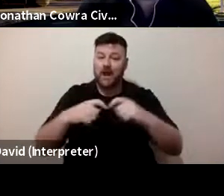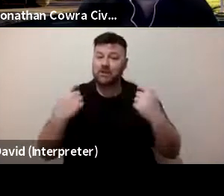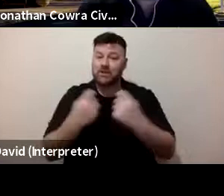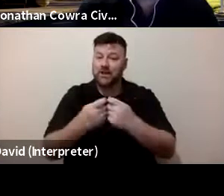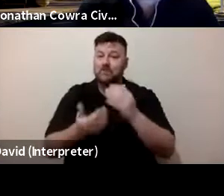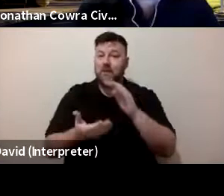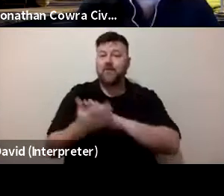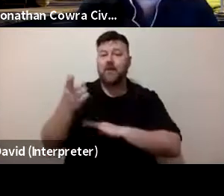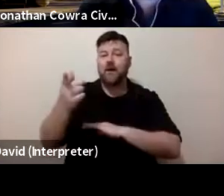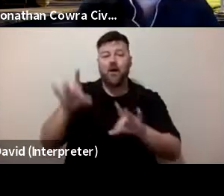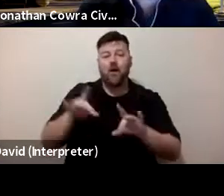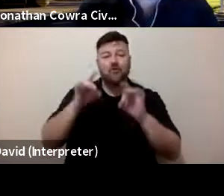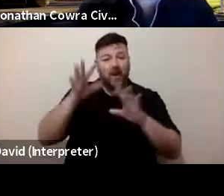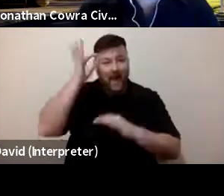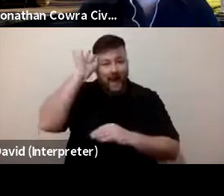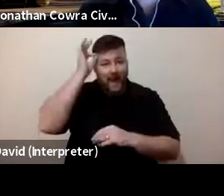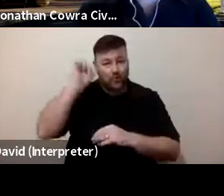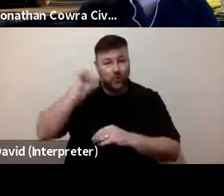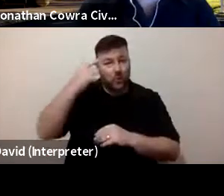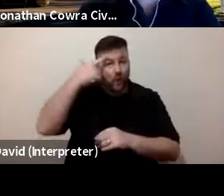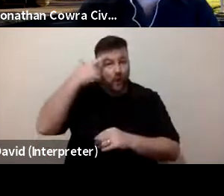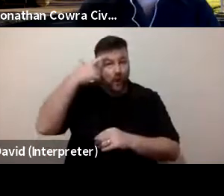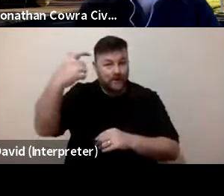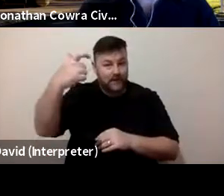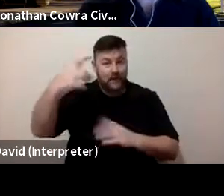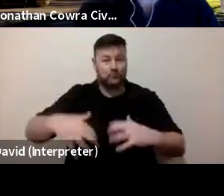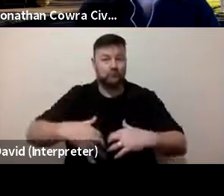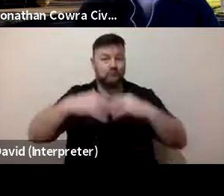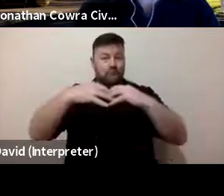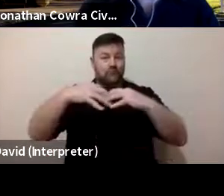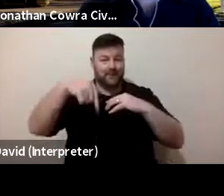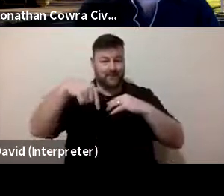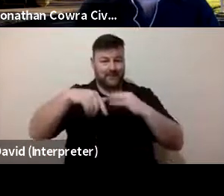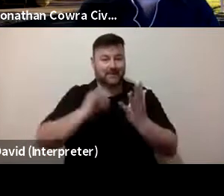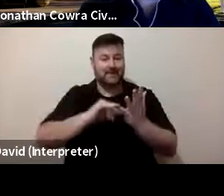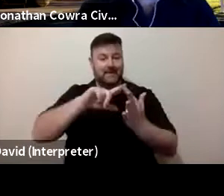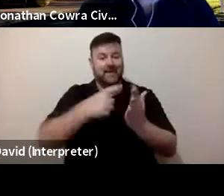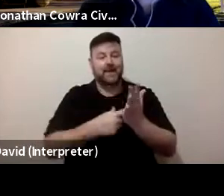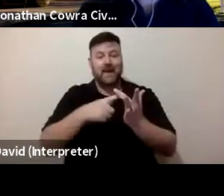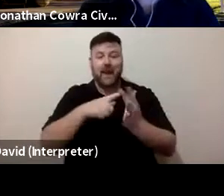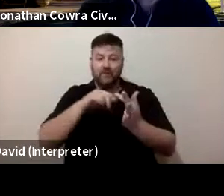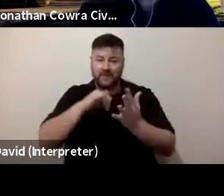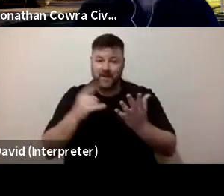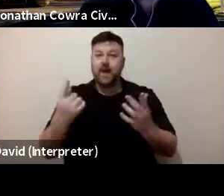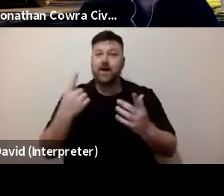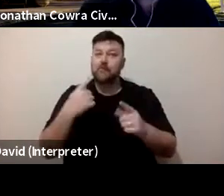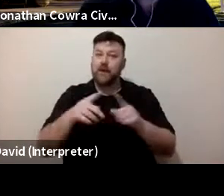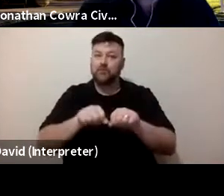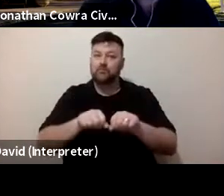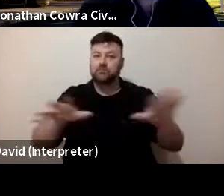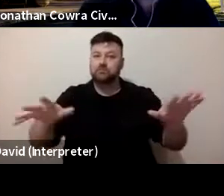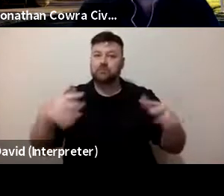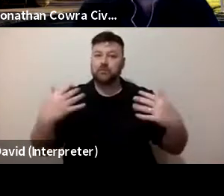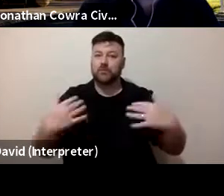Council for not only having the idea to get this series up and off the ground, but to actually execute it and execute it so